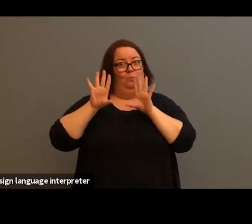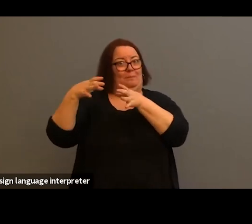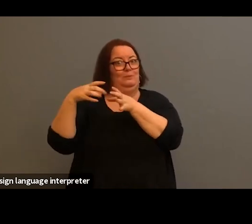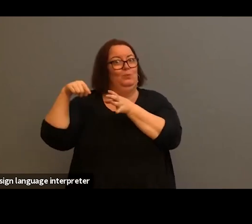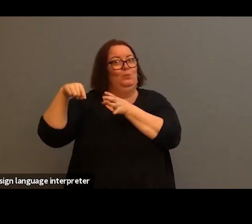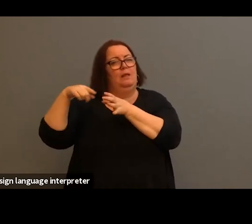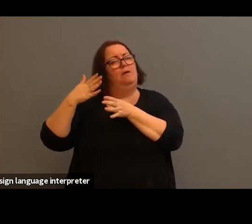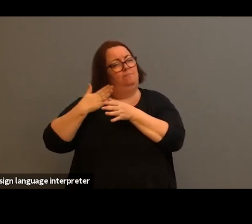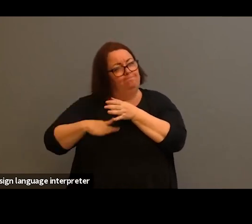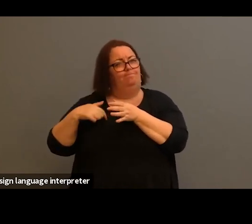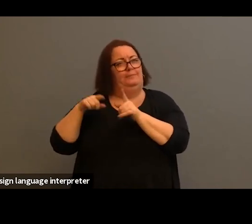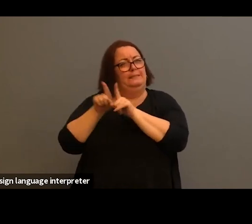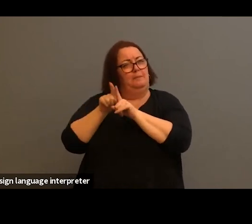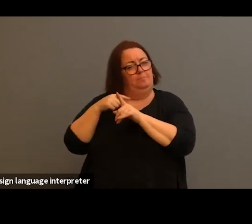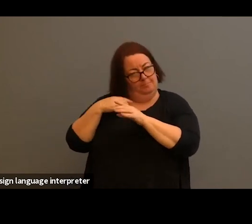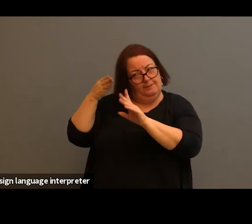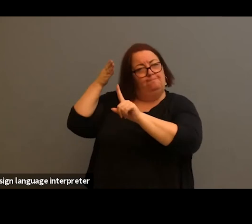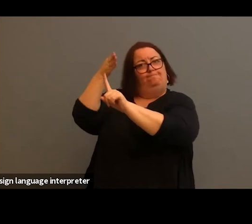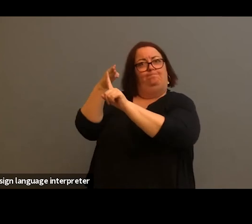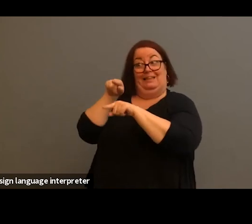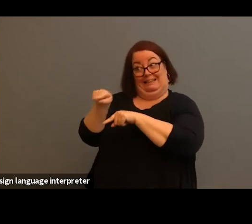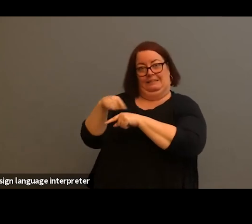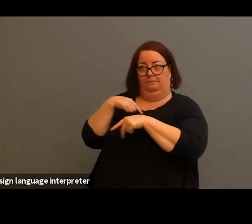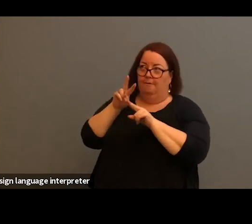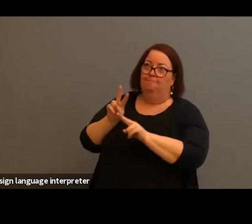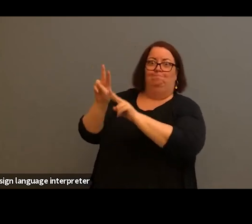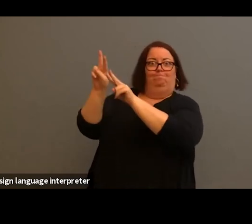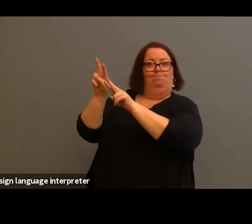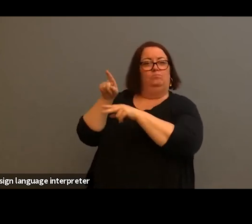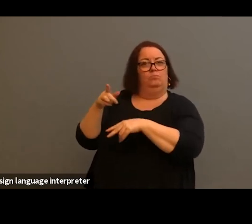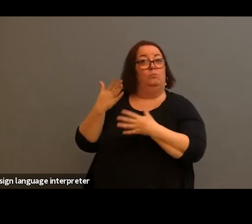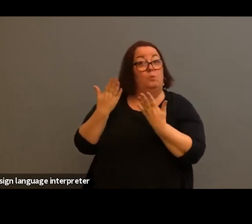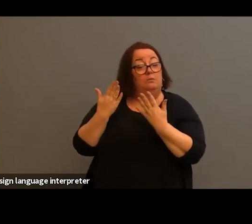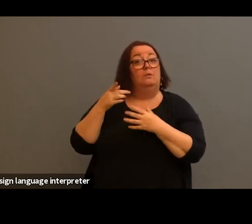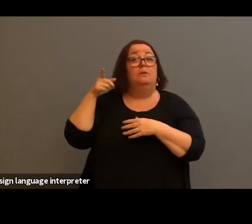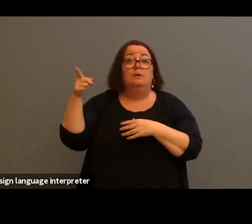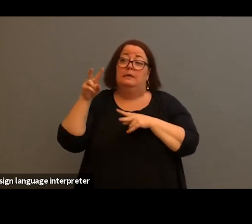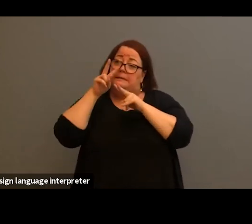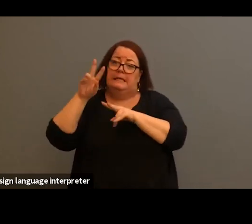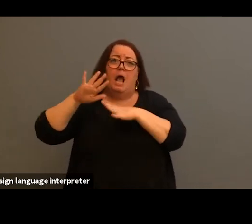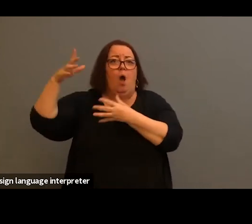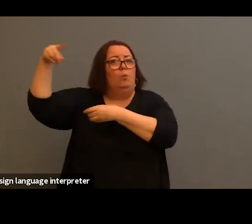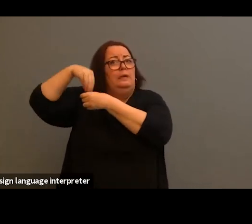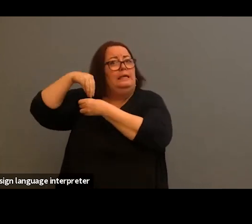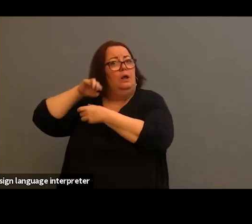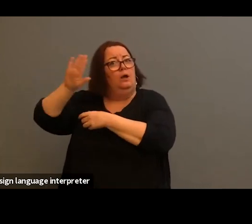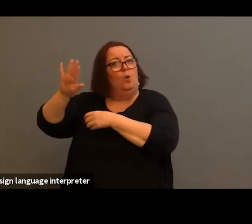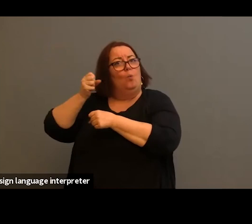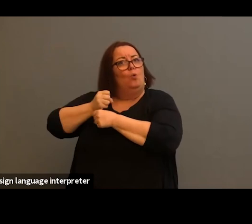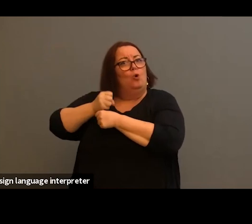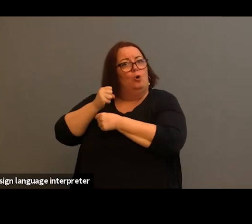talking about HR policies, but also accessibility policies for our employees